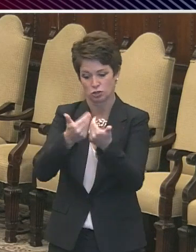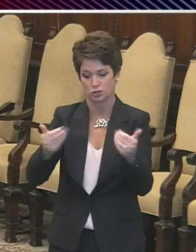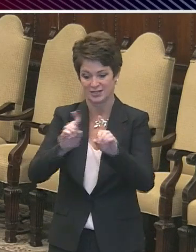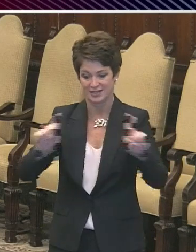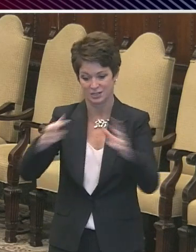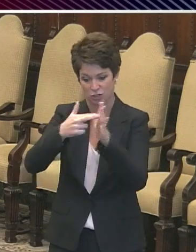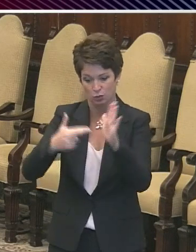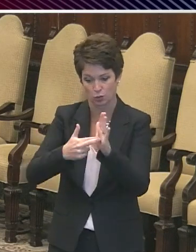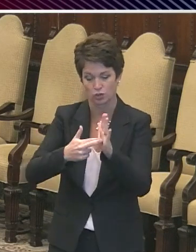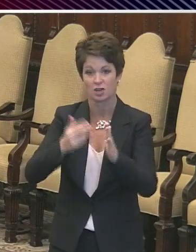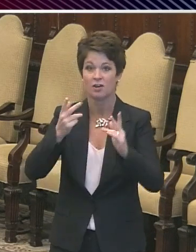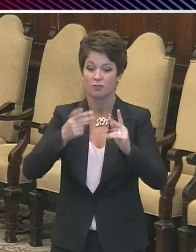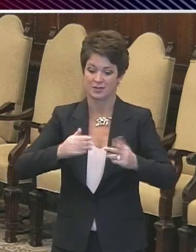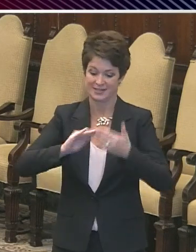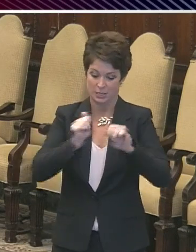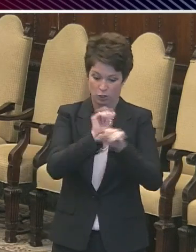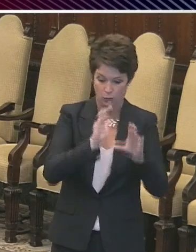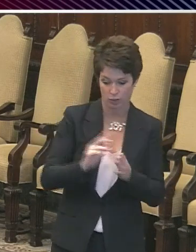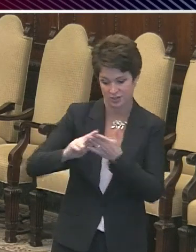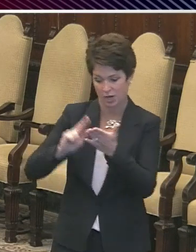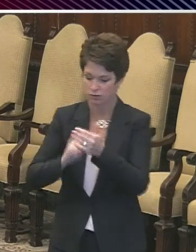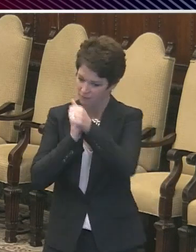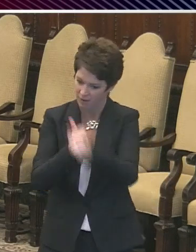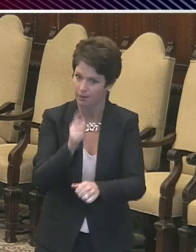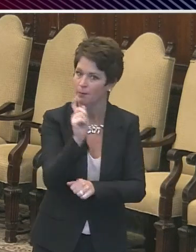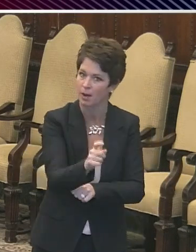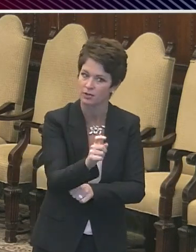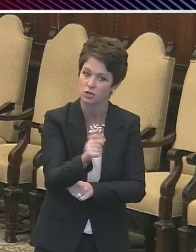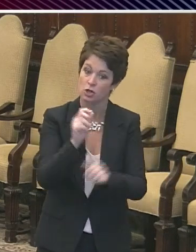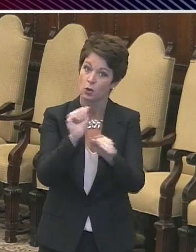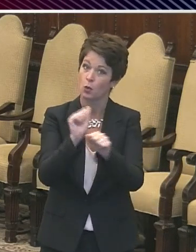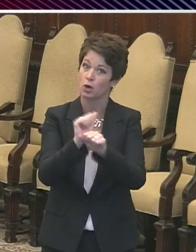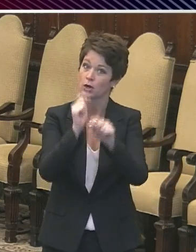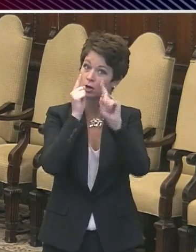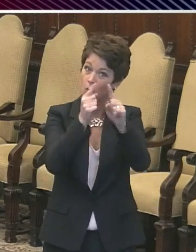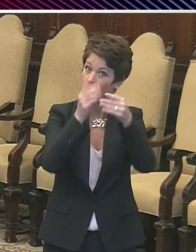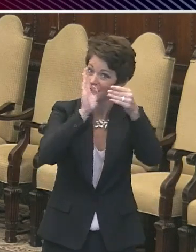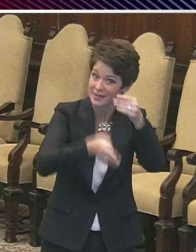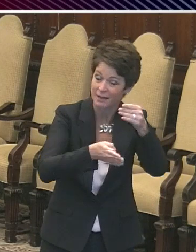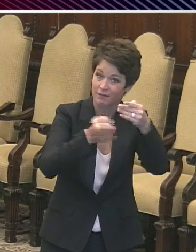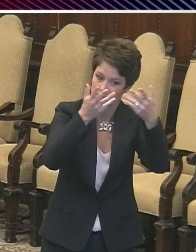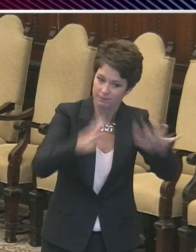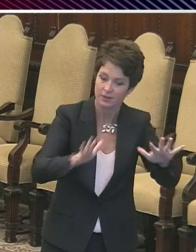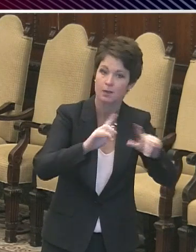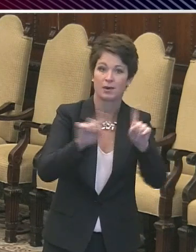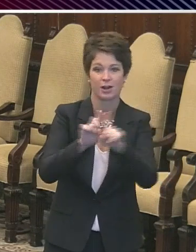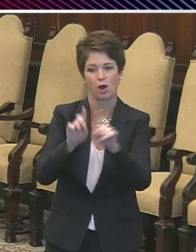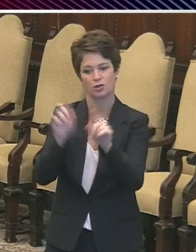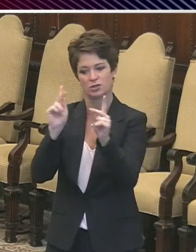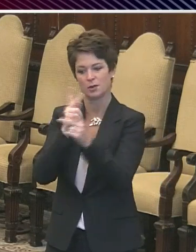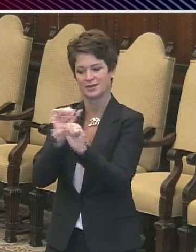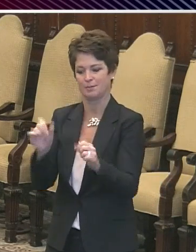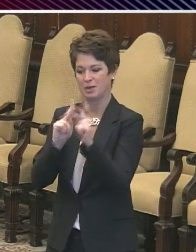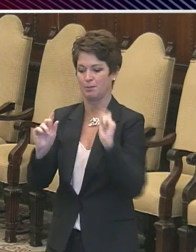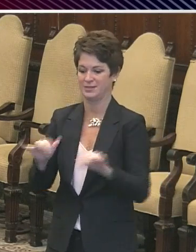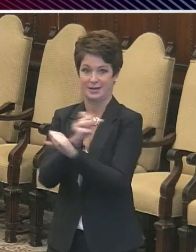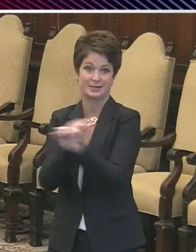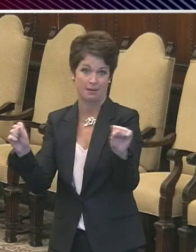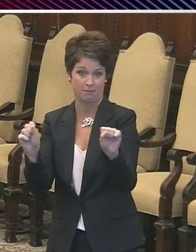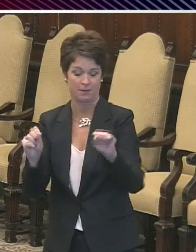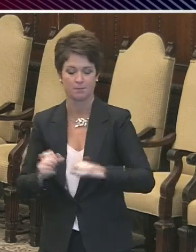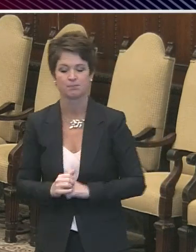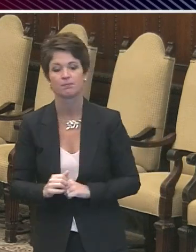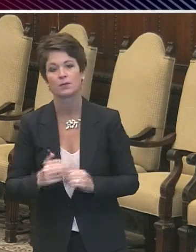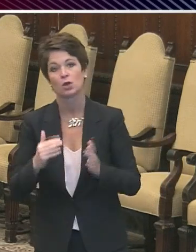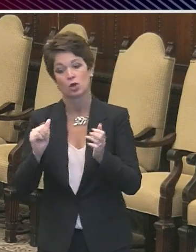guidelines for our city crews and contractors to make sure this work is completed safely for everyone. We want to remind residents that this